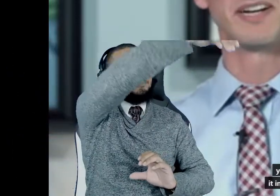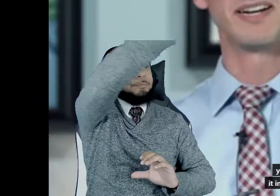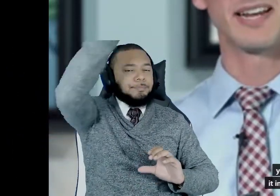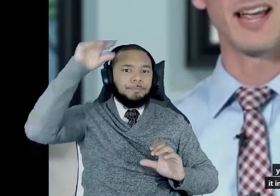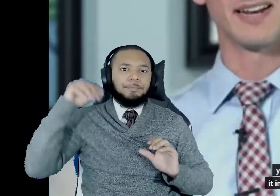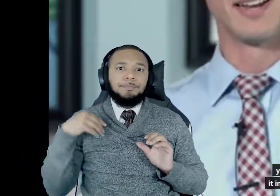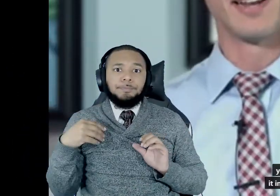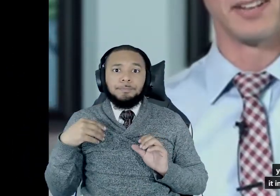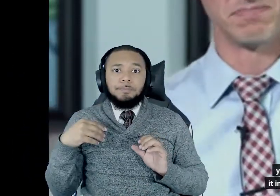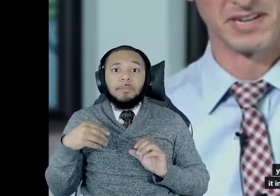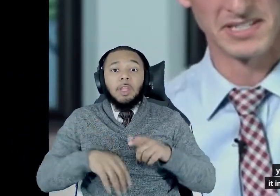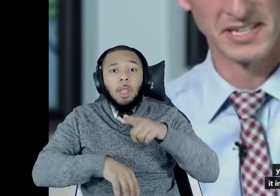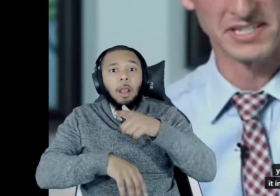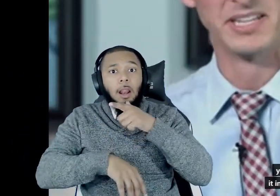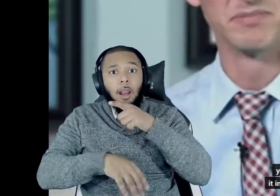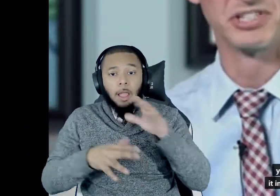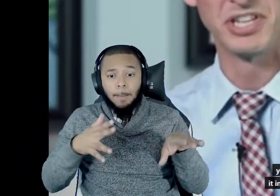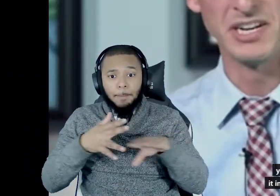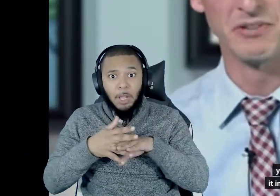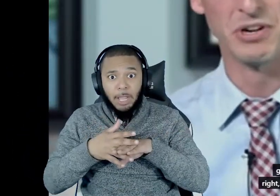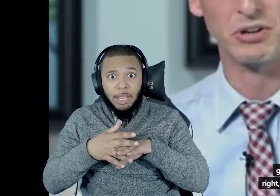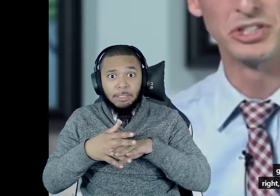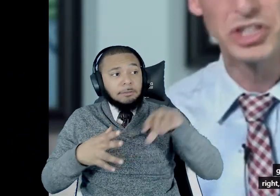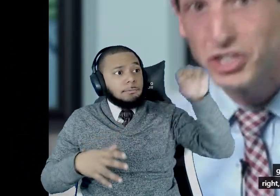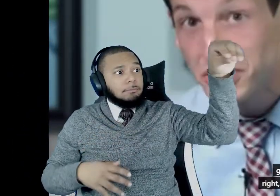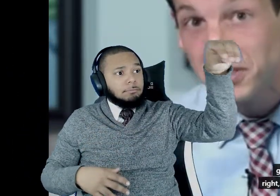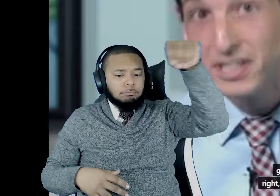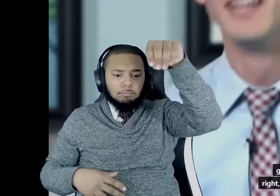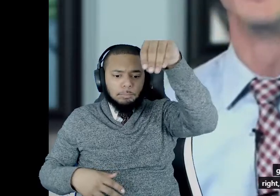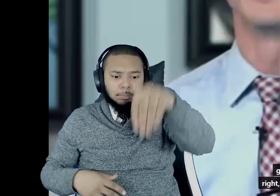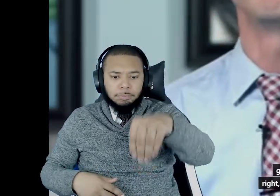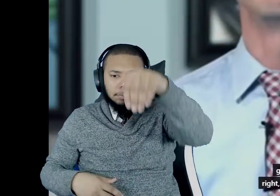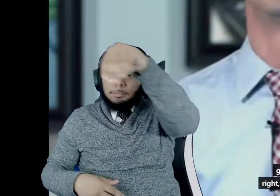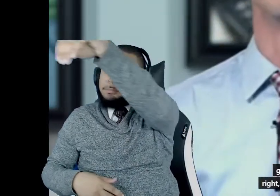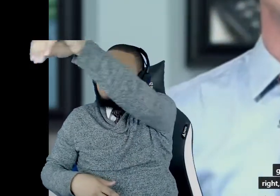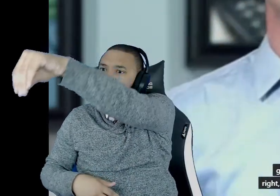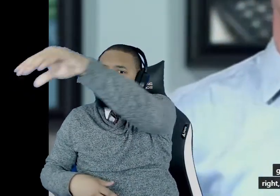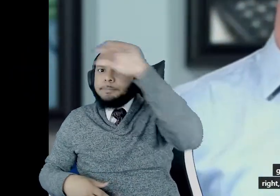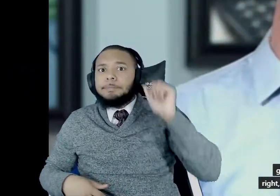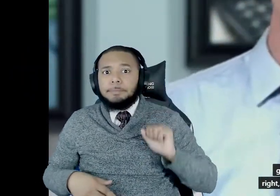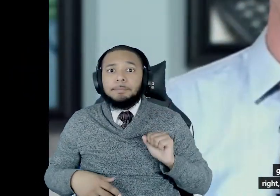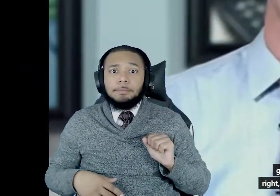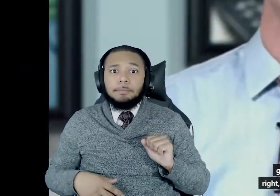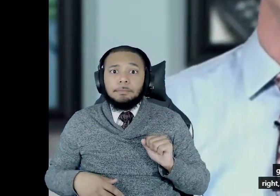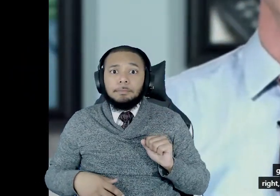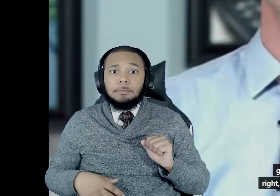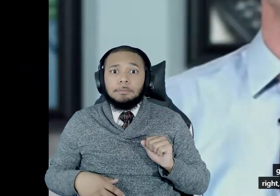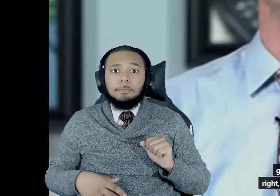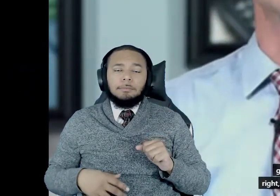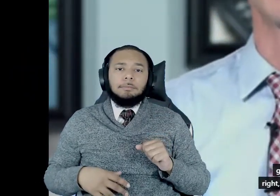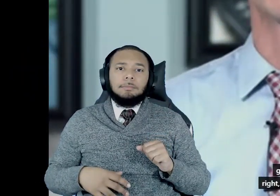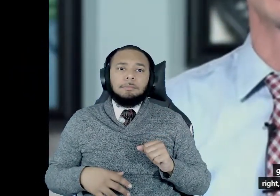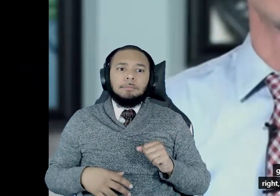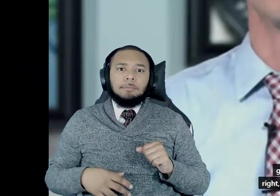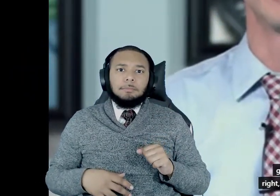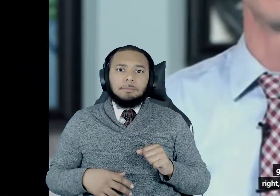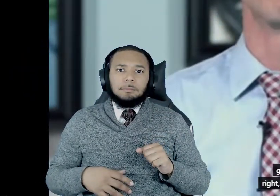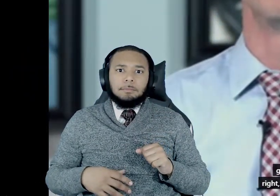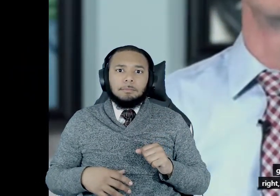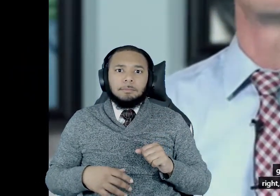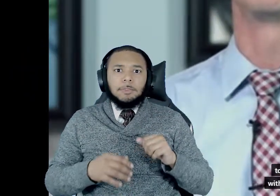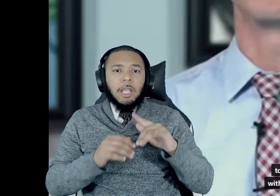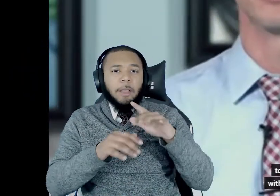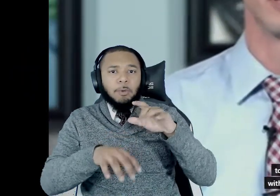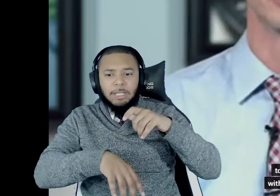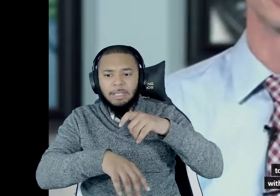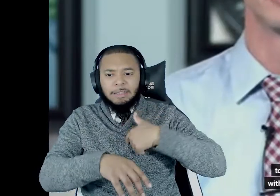you'd put it in again, and you put it into this little machine, and it would go, and it would put the time out, right? The exact time of day when